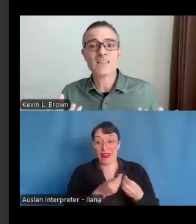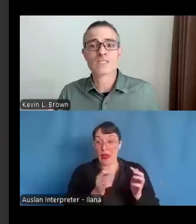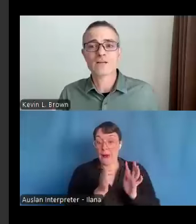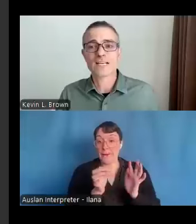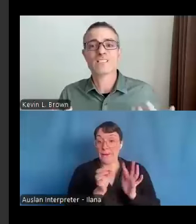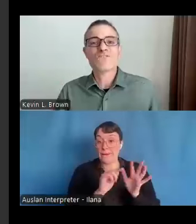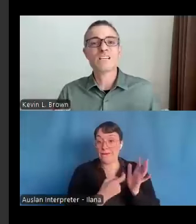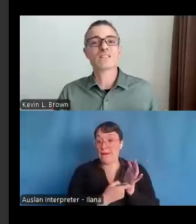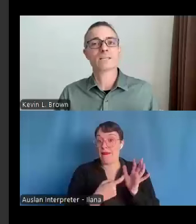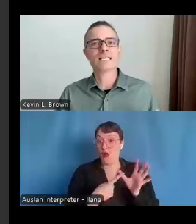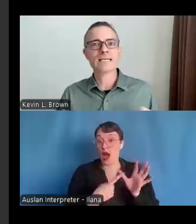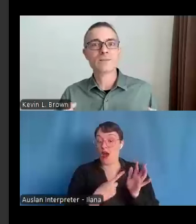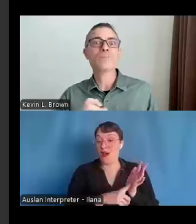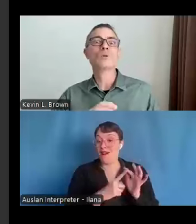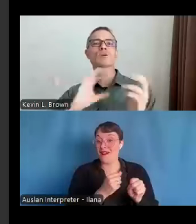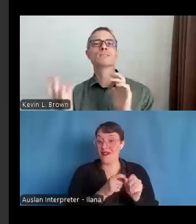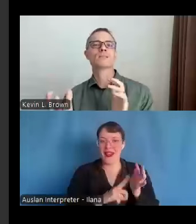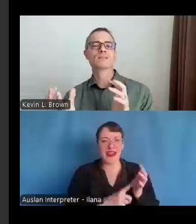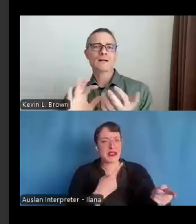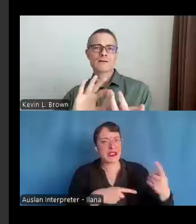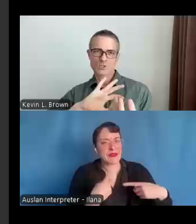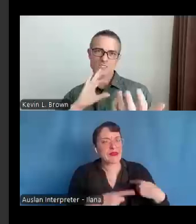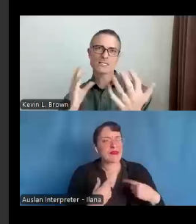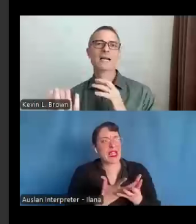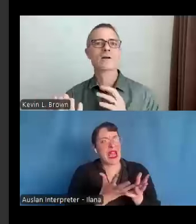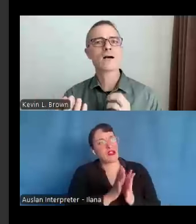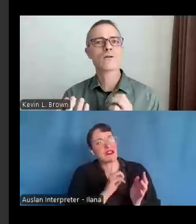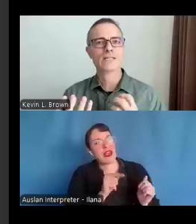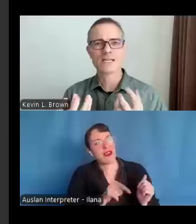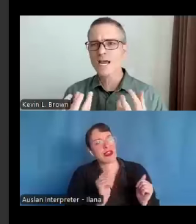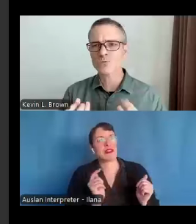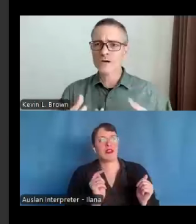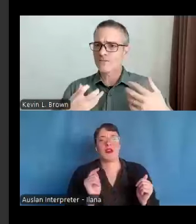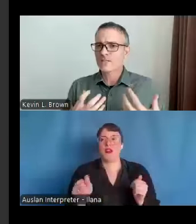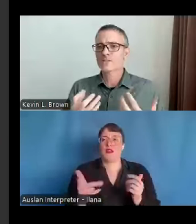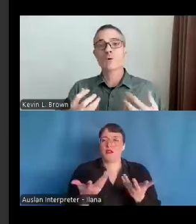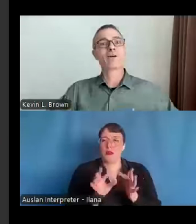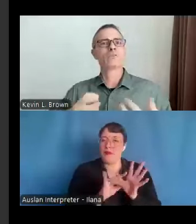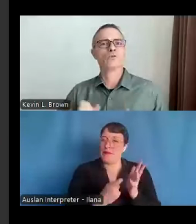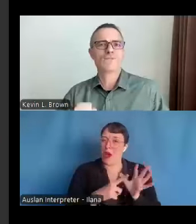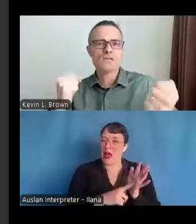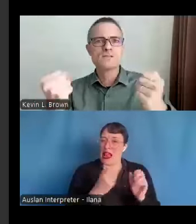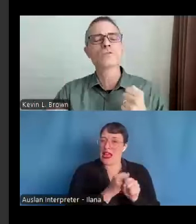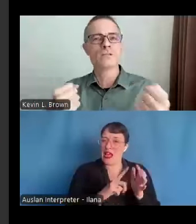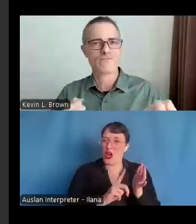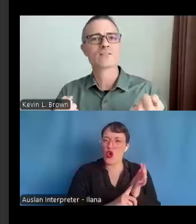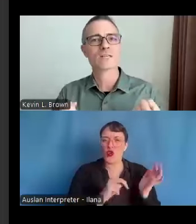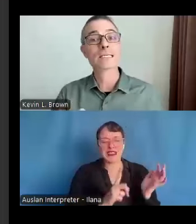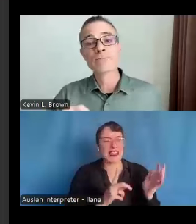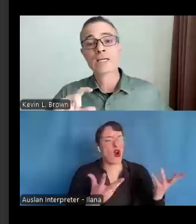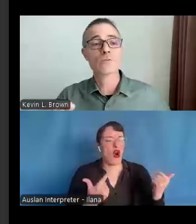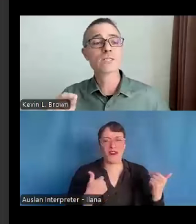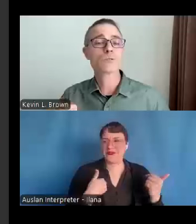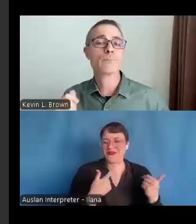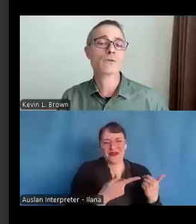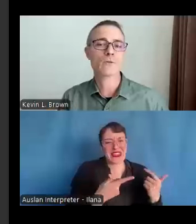define themselves as defenseless. And then the people in prison kind of twisted that around and said, yes, we are defenseless, but we are also defenders of the defenseless.